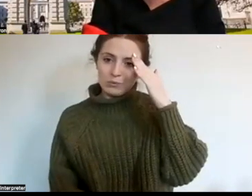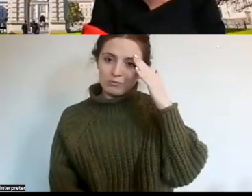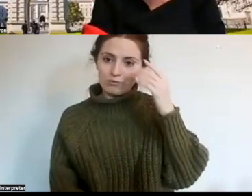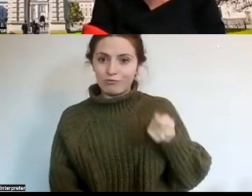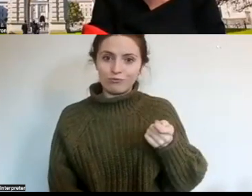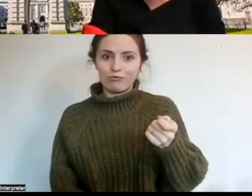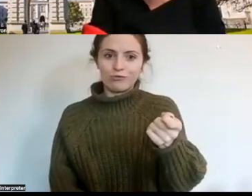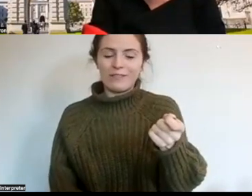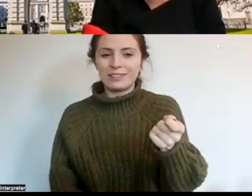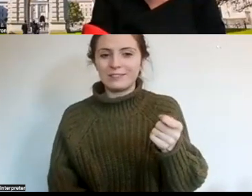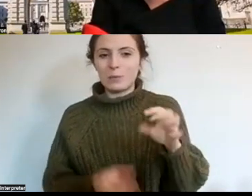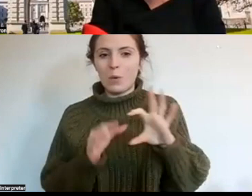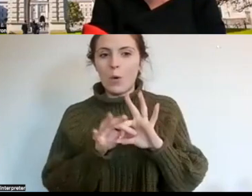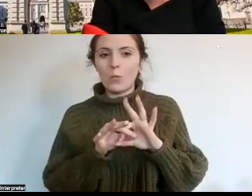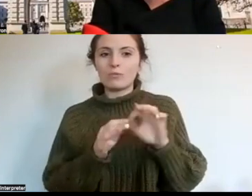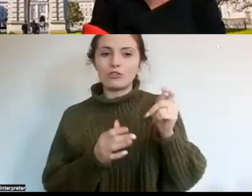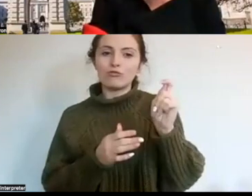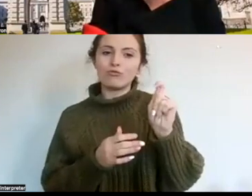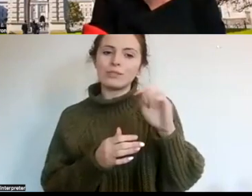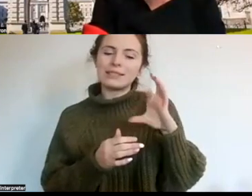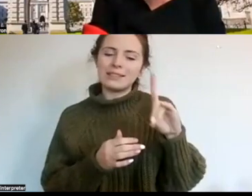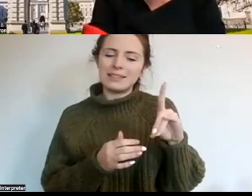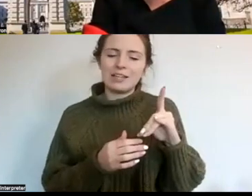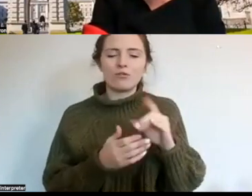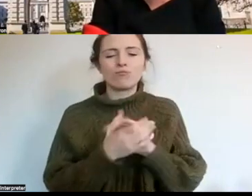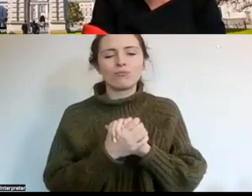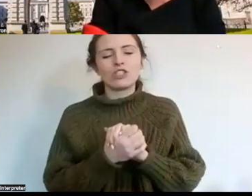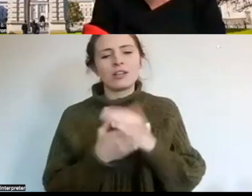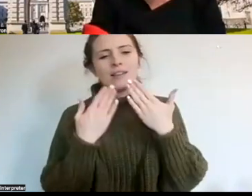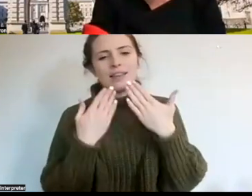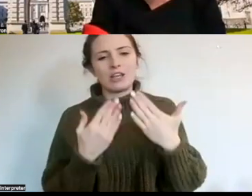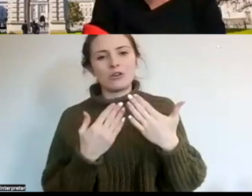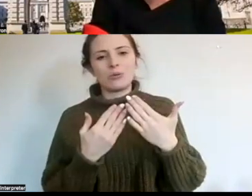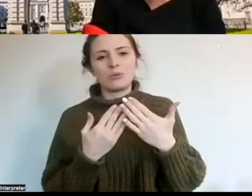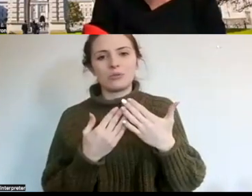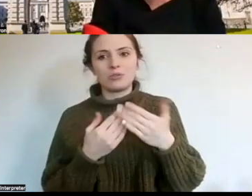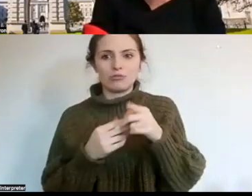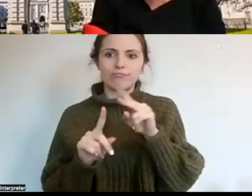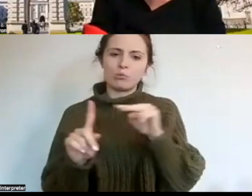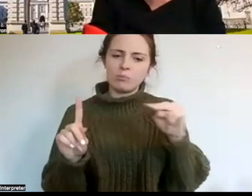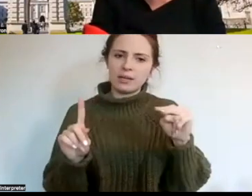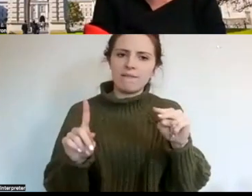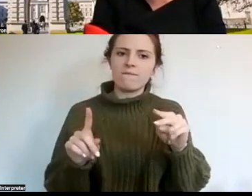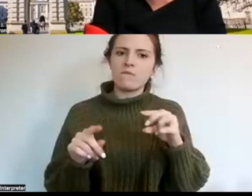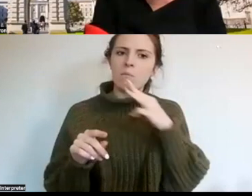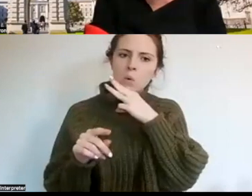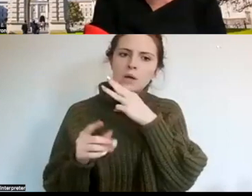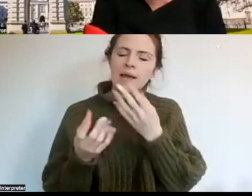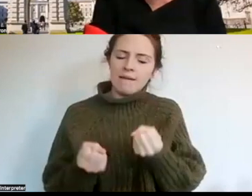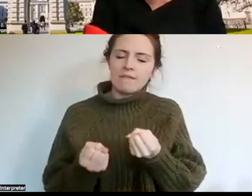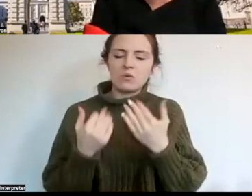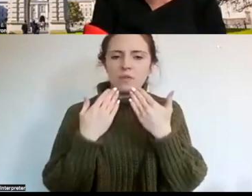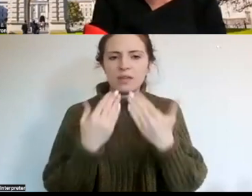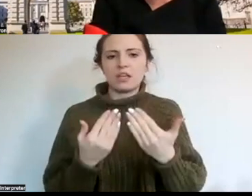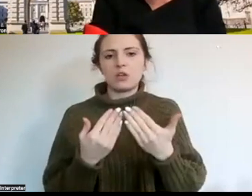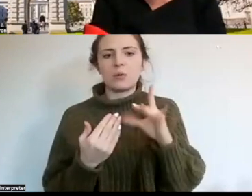Centre for Ageing and Intellectual Disabilities to take part today, and I really appreciate that. And your perspectives have been really important here today. Thank you, and thanks